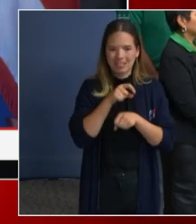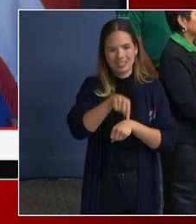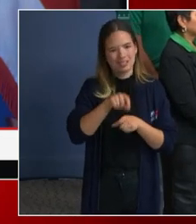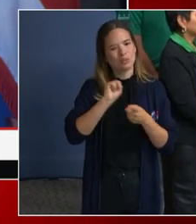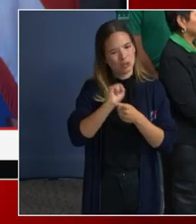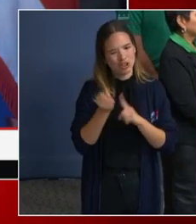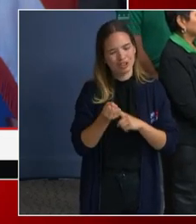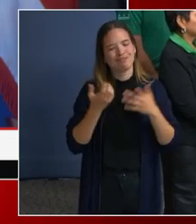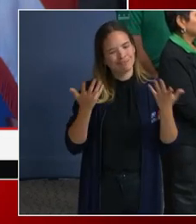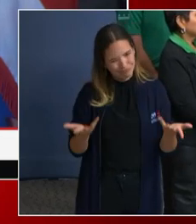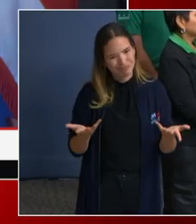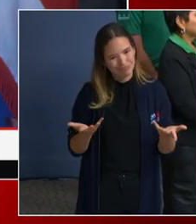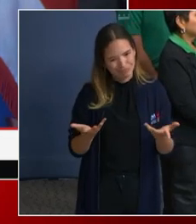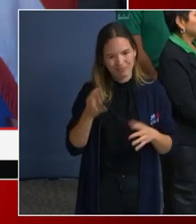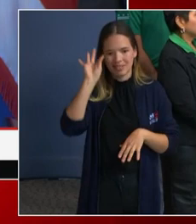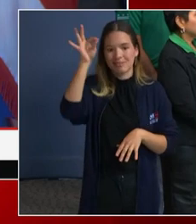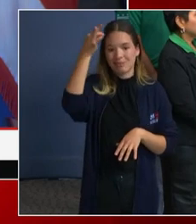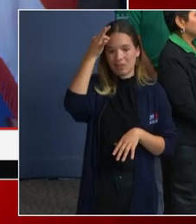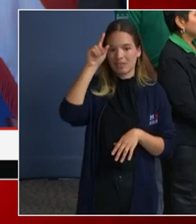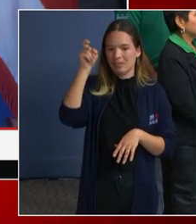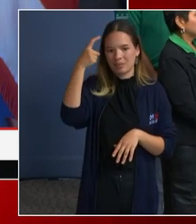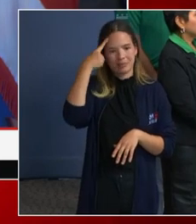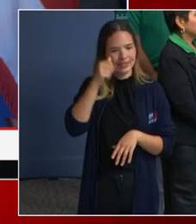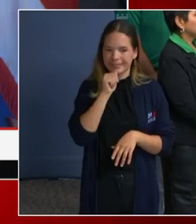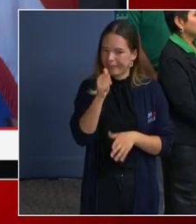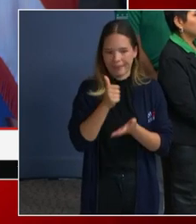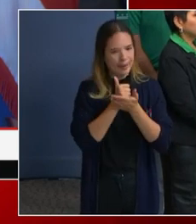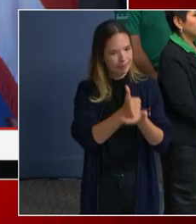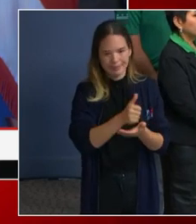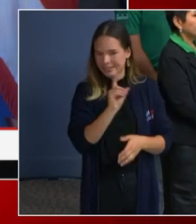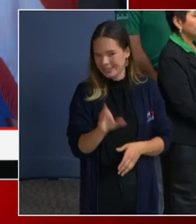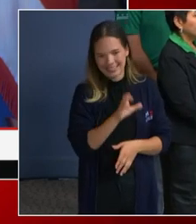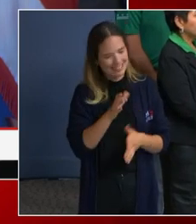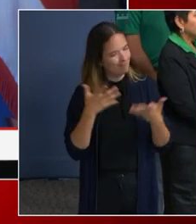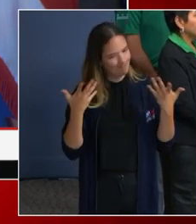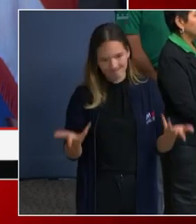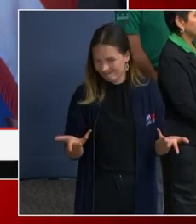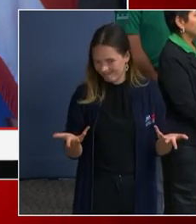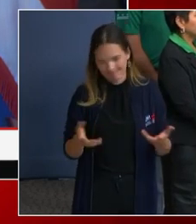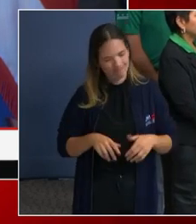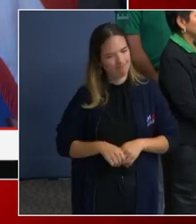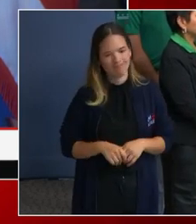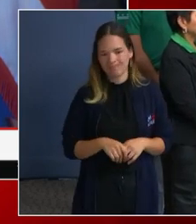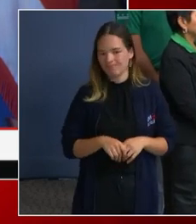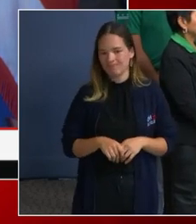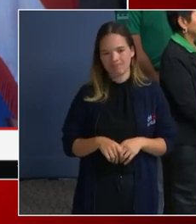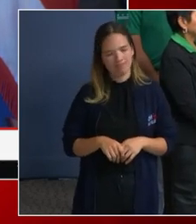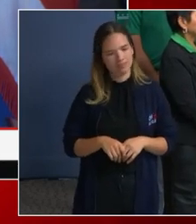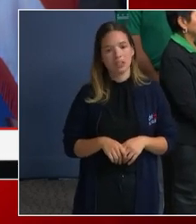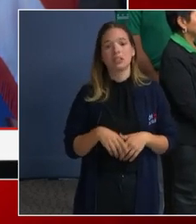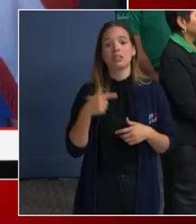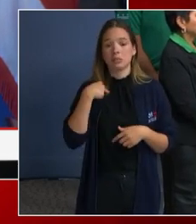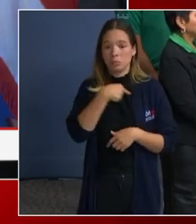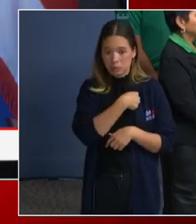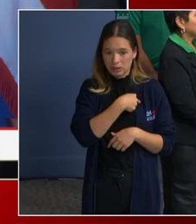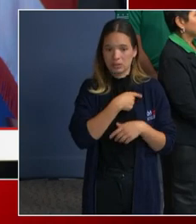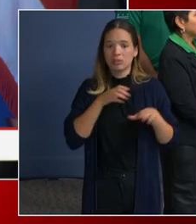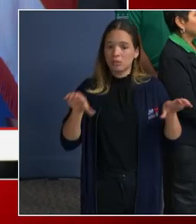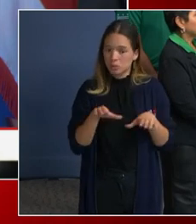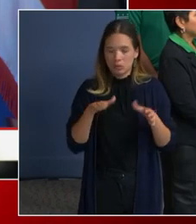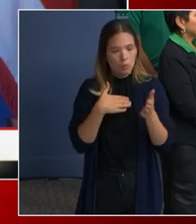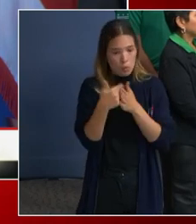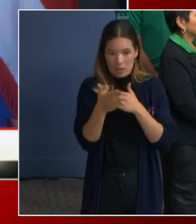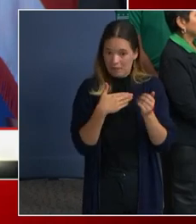to assist the District of Columbia. So we, along with our regional partners, will do what we've always done. We'll rise to the